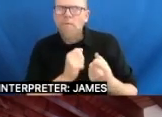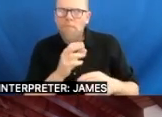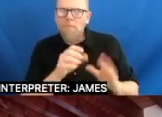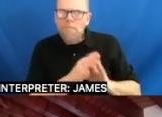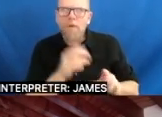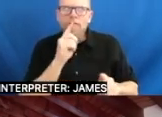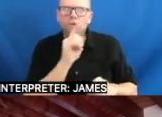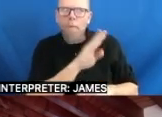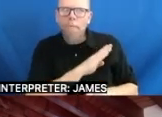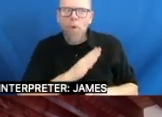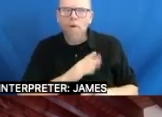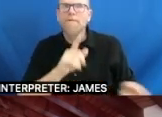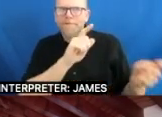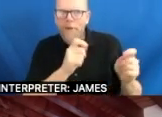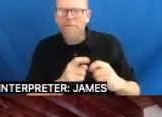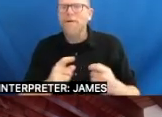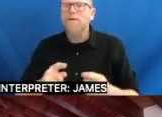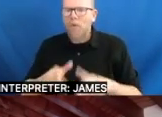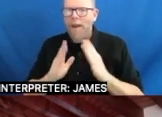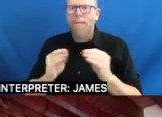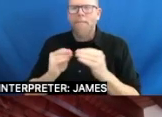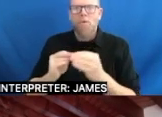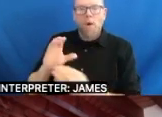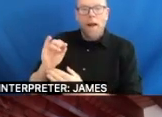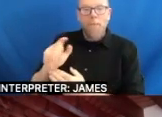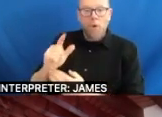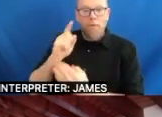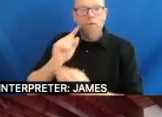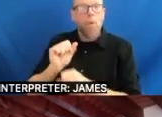credit union to allow for more capital to worker co-ops.